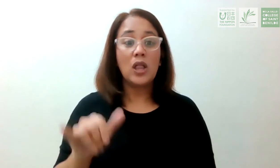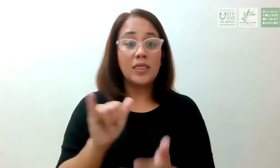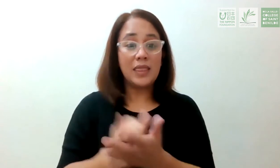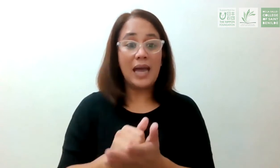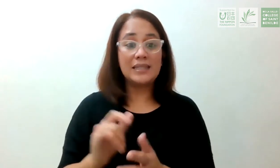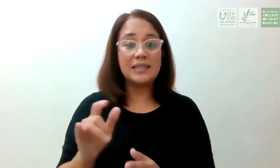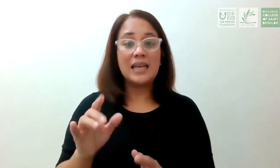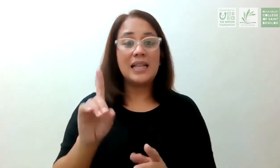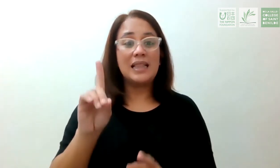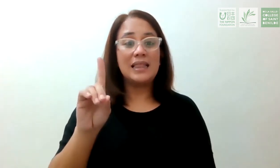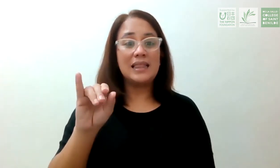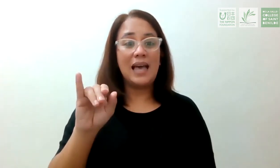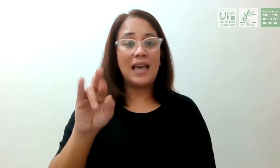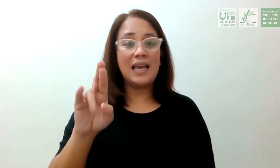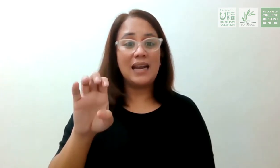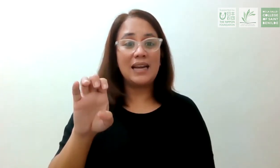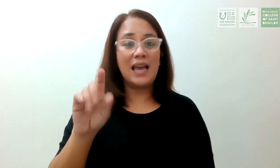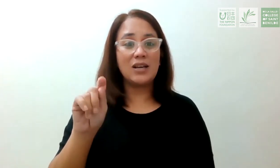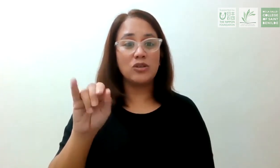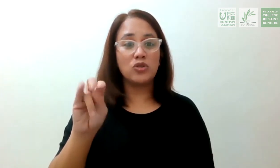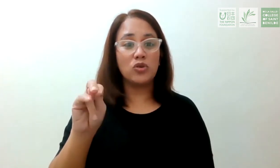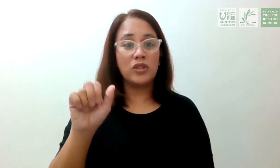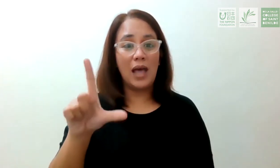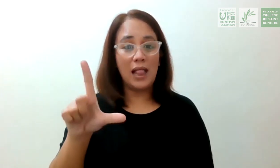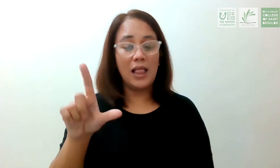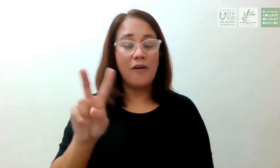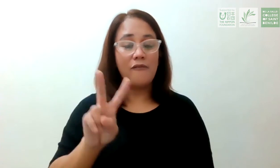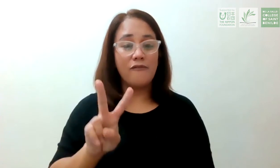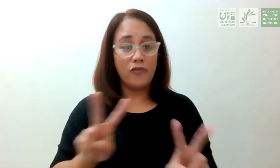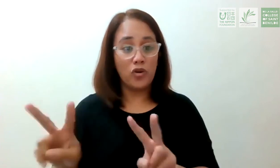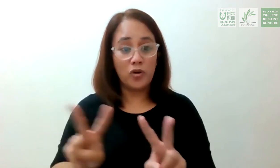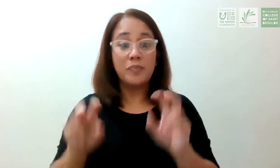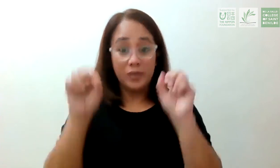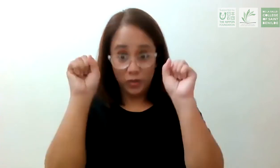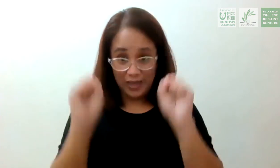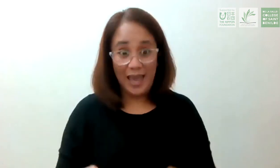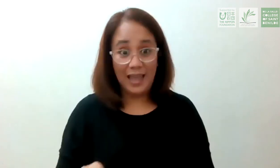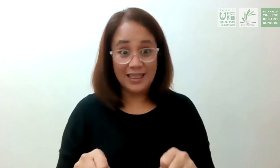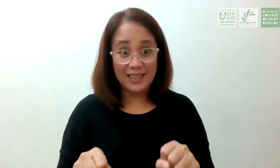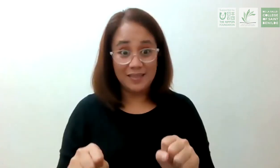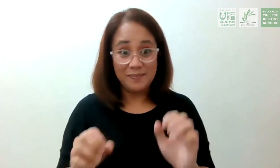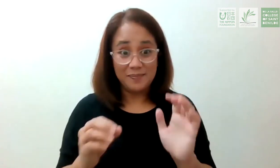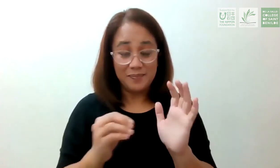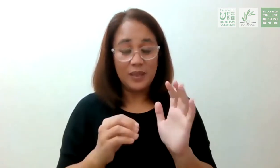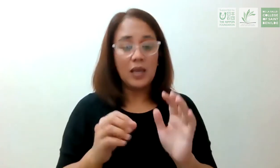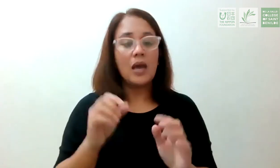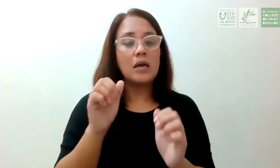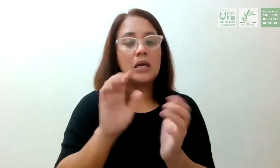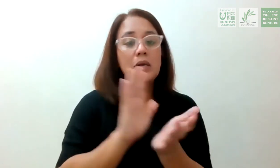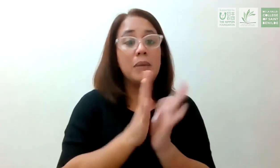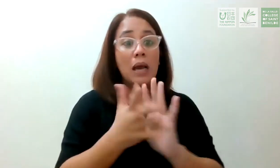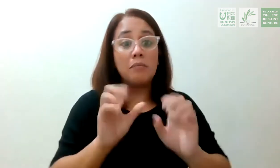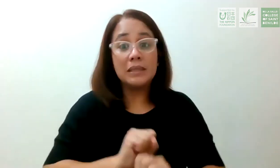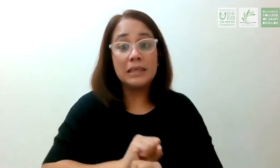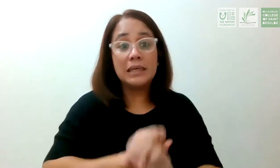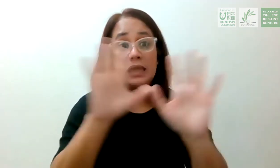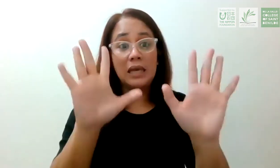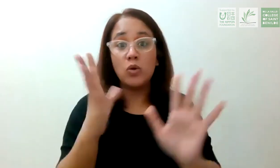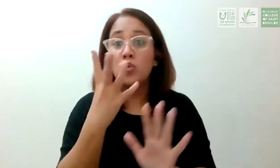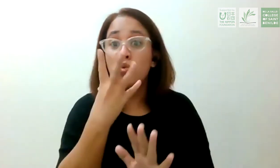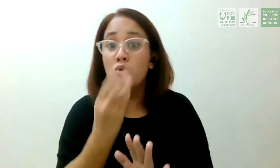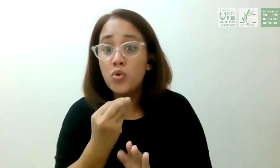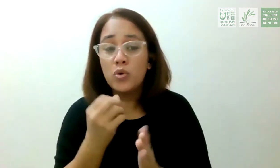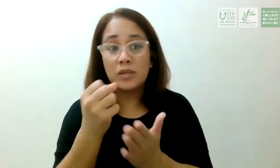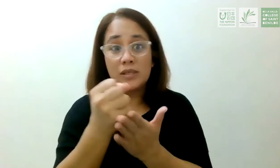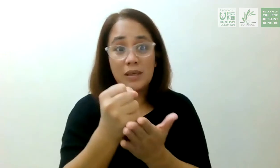verb. So you can mark the subject on a directional verb. So it becomes clear who the subject is, even if you